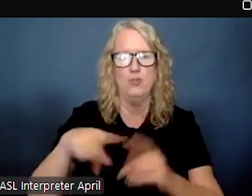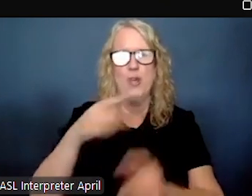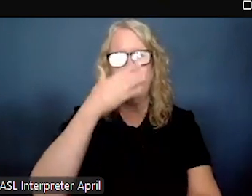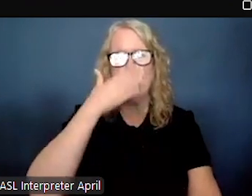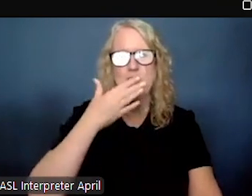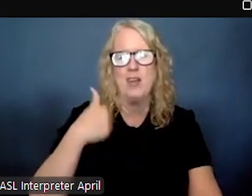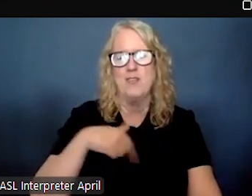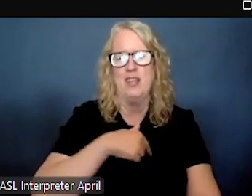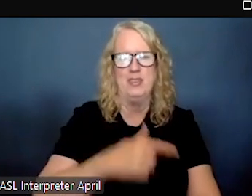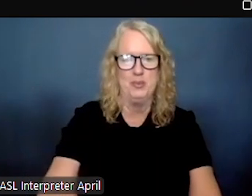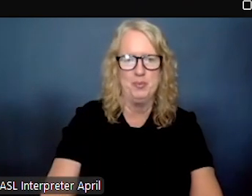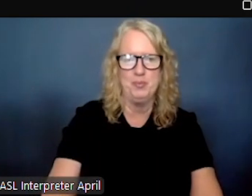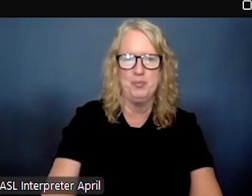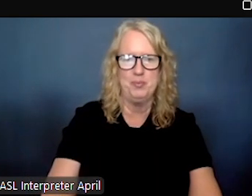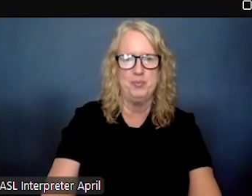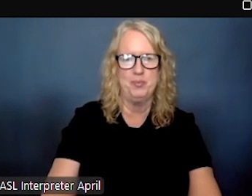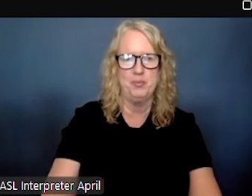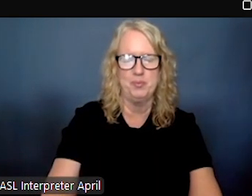us.